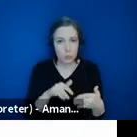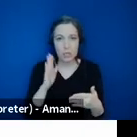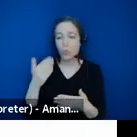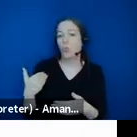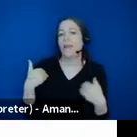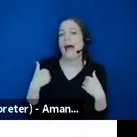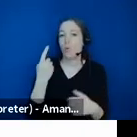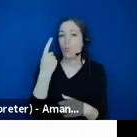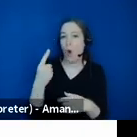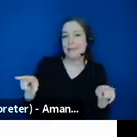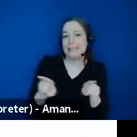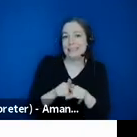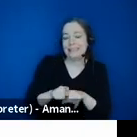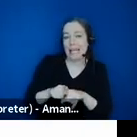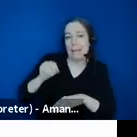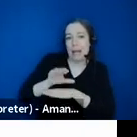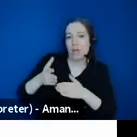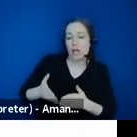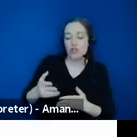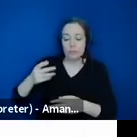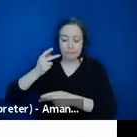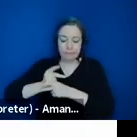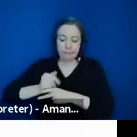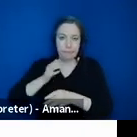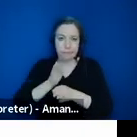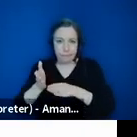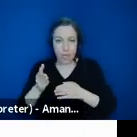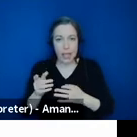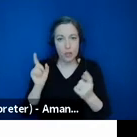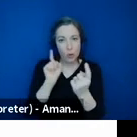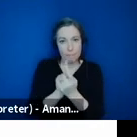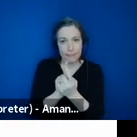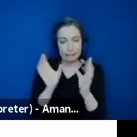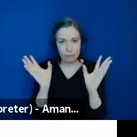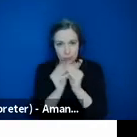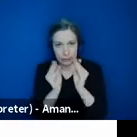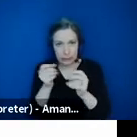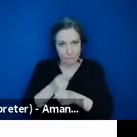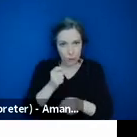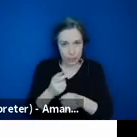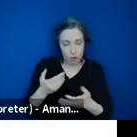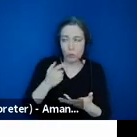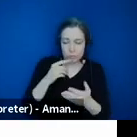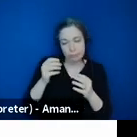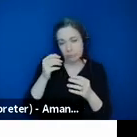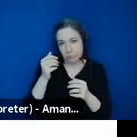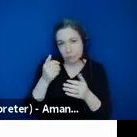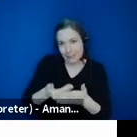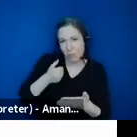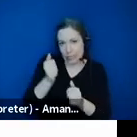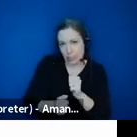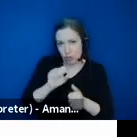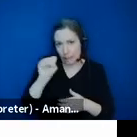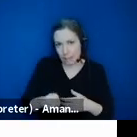oversees those majors, and you'll meet with them each semester before you register for classes. So that way you're familiar with the same person,